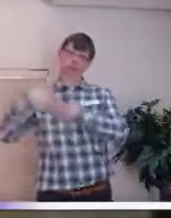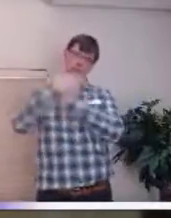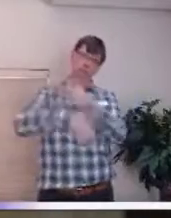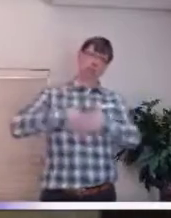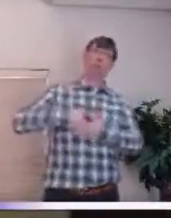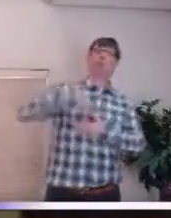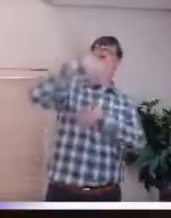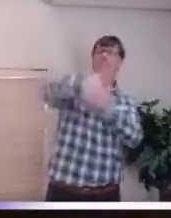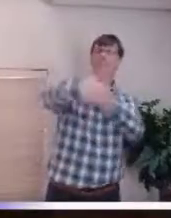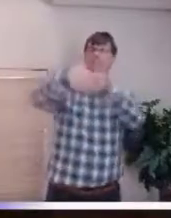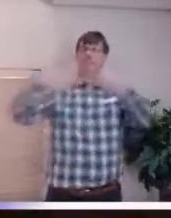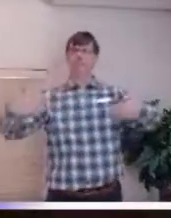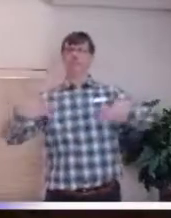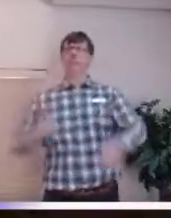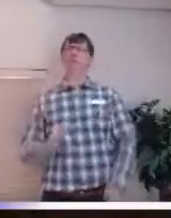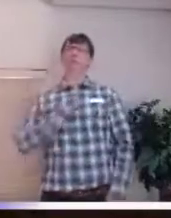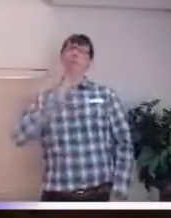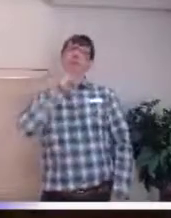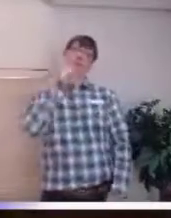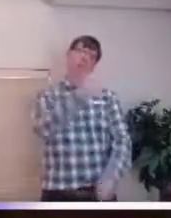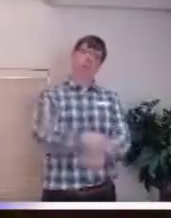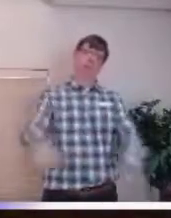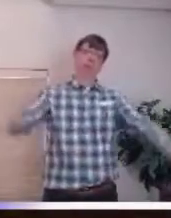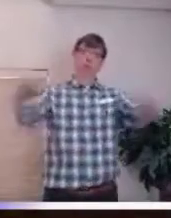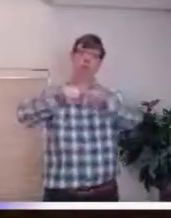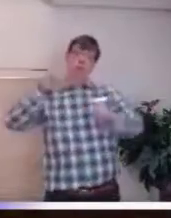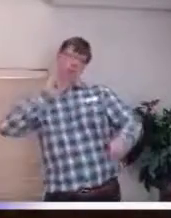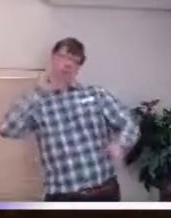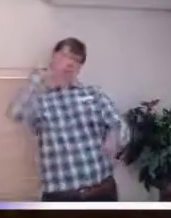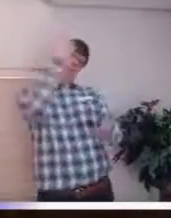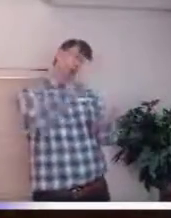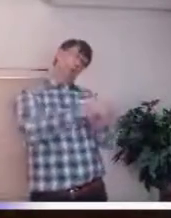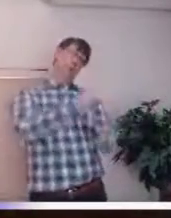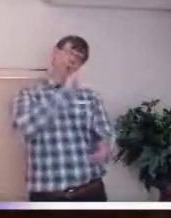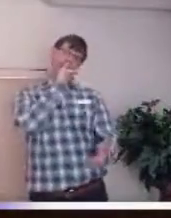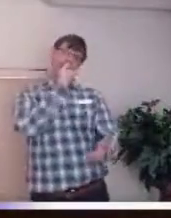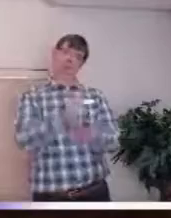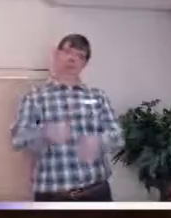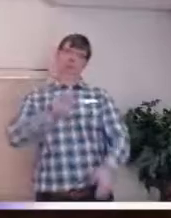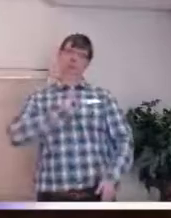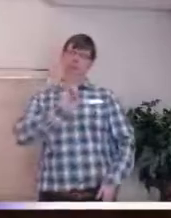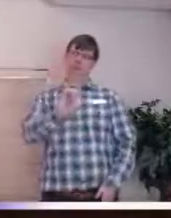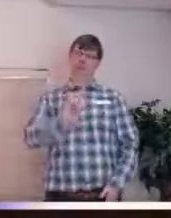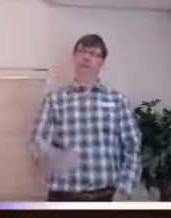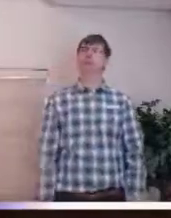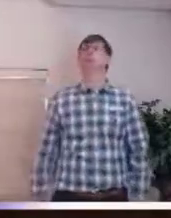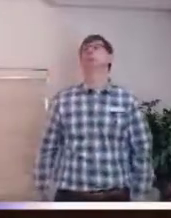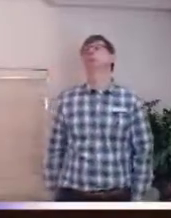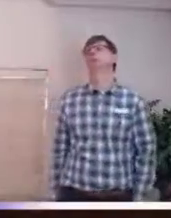outside. We're in our own authenticity of, this is who I am.